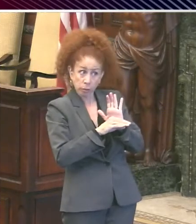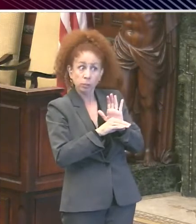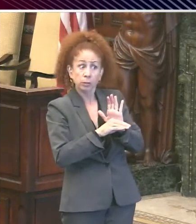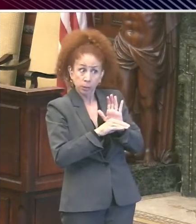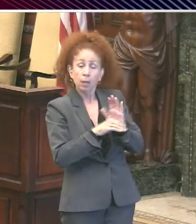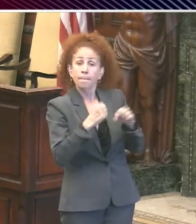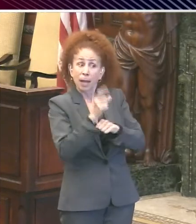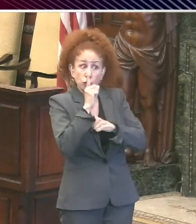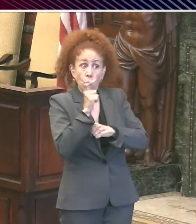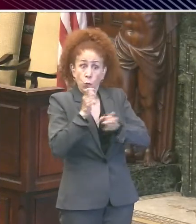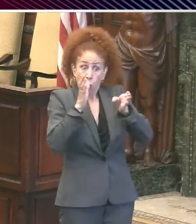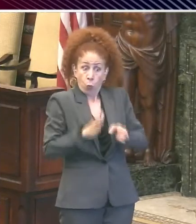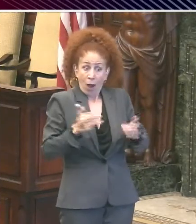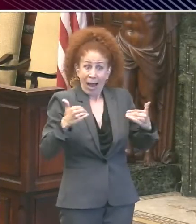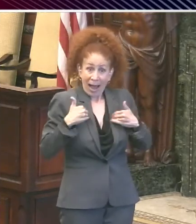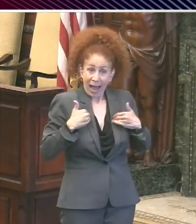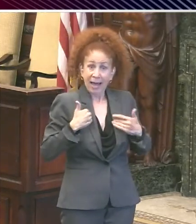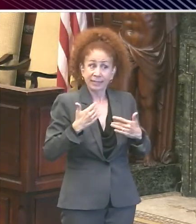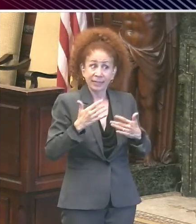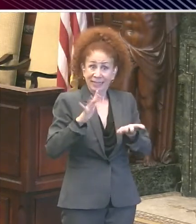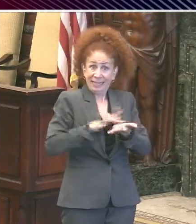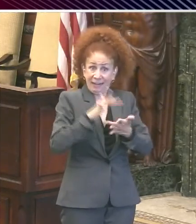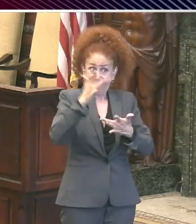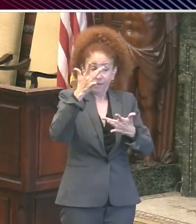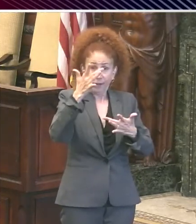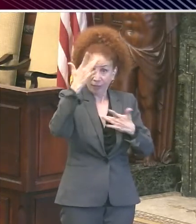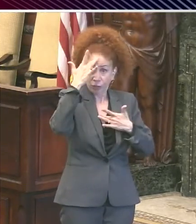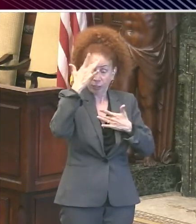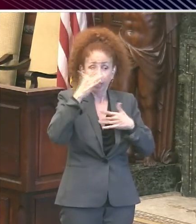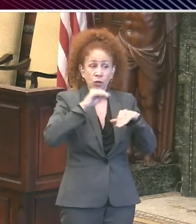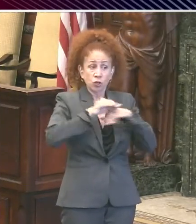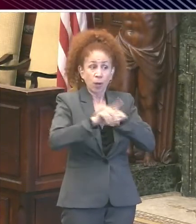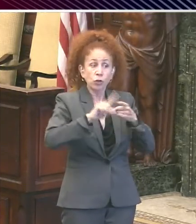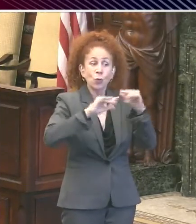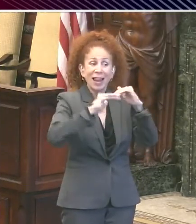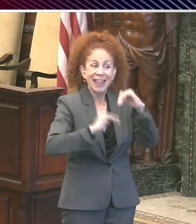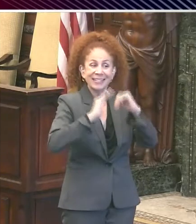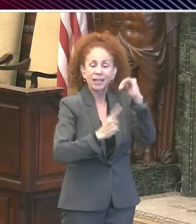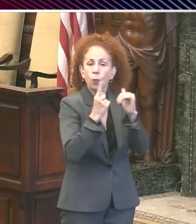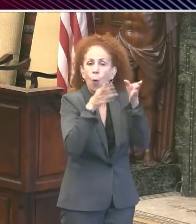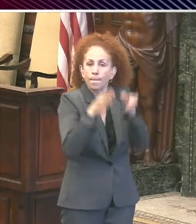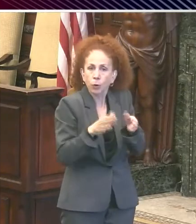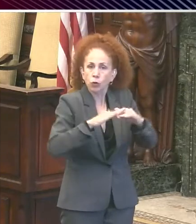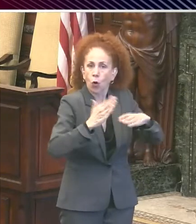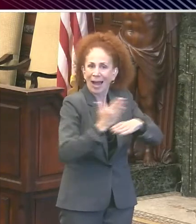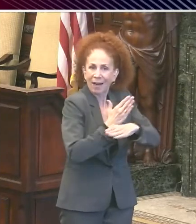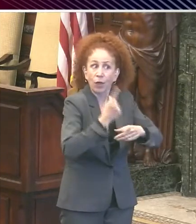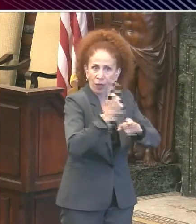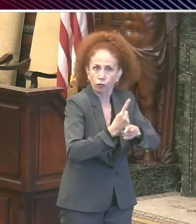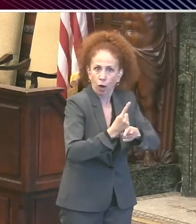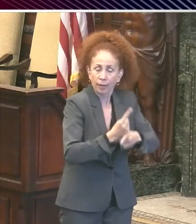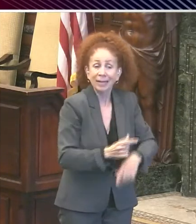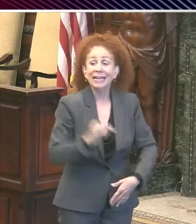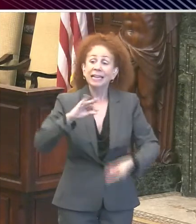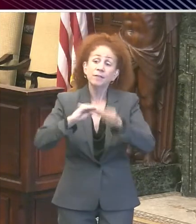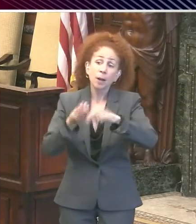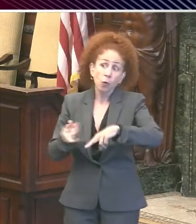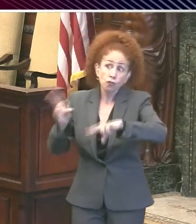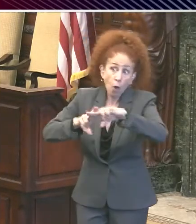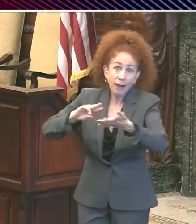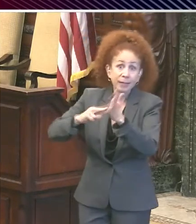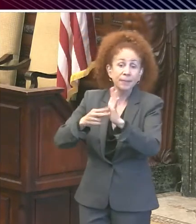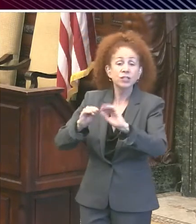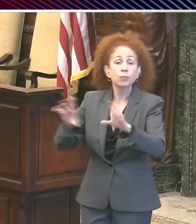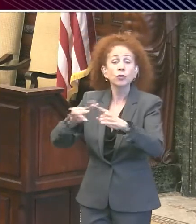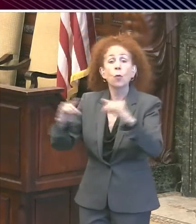has the infection is spreading it to less than one person on average, and we're moving in the right direction. If it's rising, that means that they're spreading it to